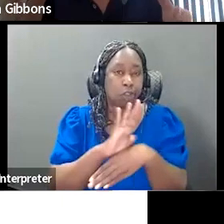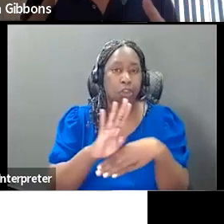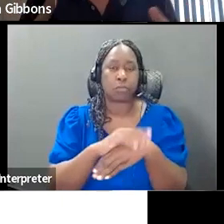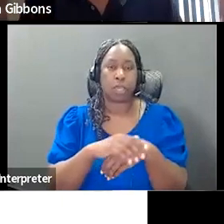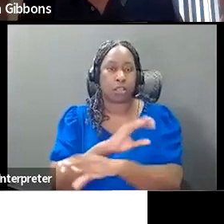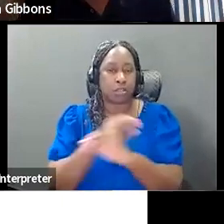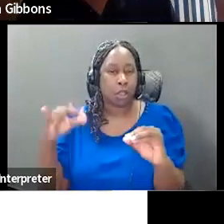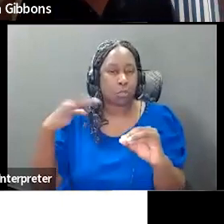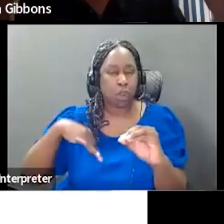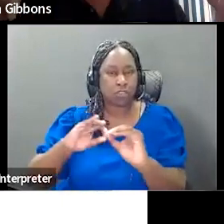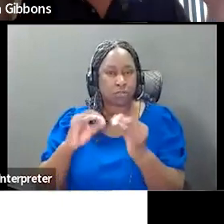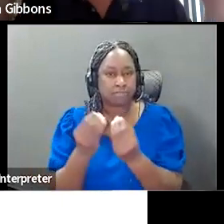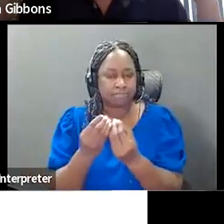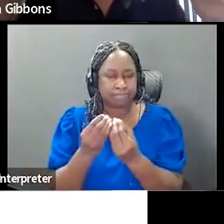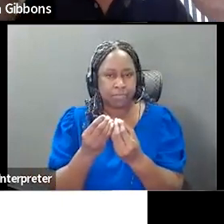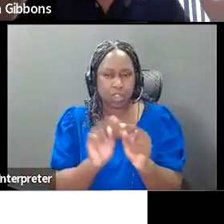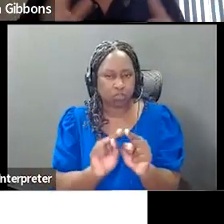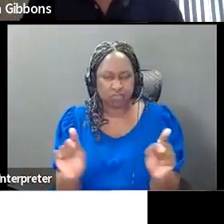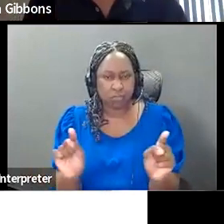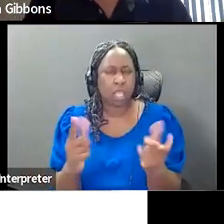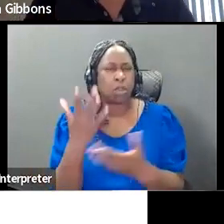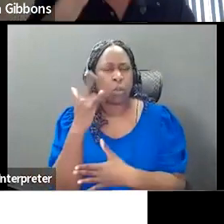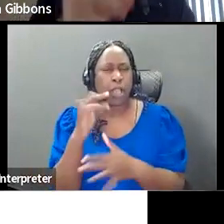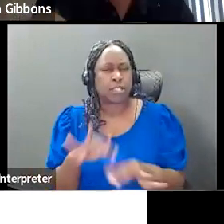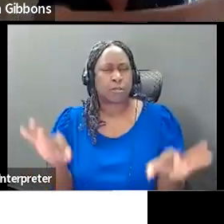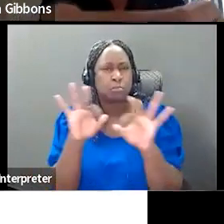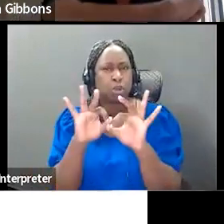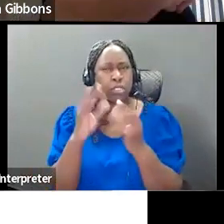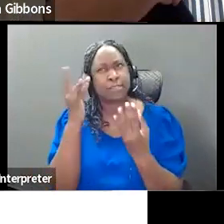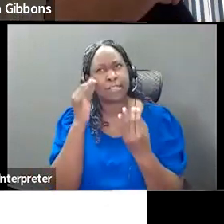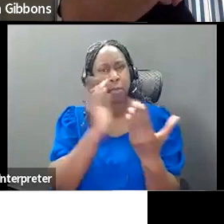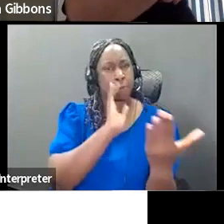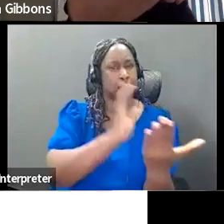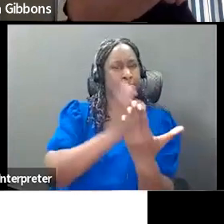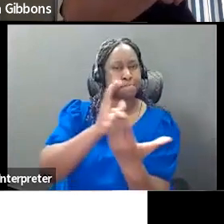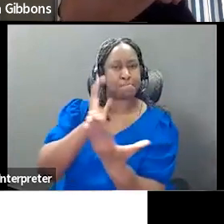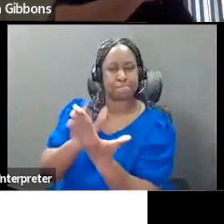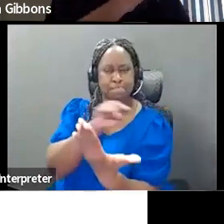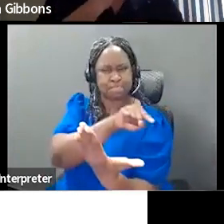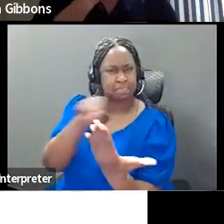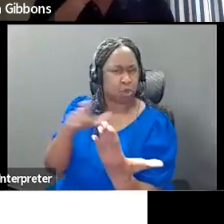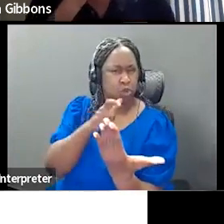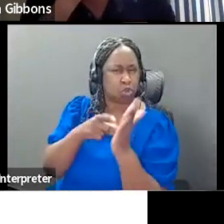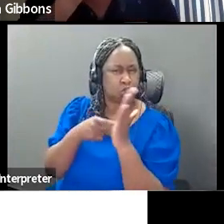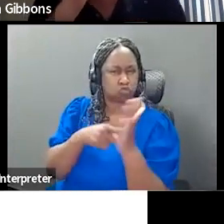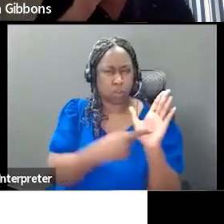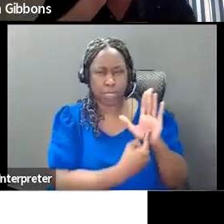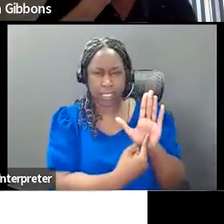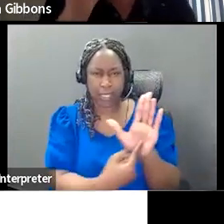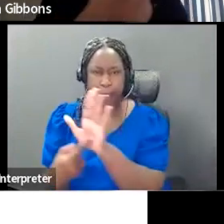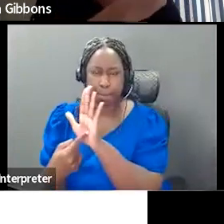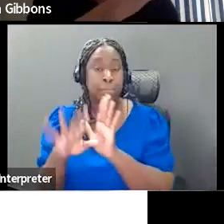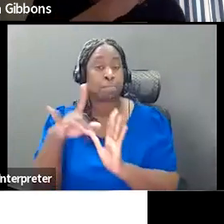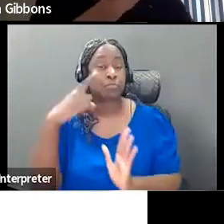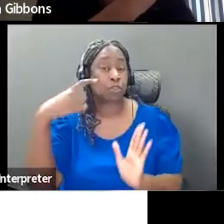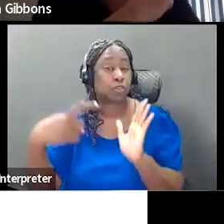why imagery is so important and why it's so important to think about who's represented in those pictures. But first, this is something you probably noticed by now